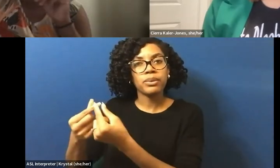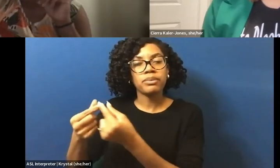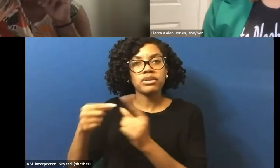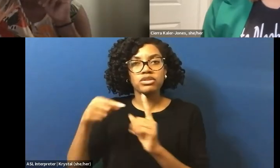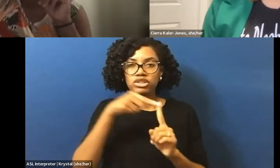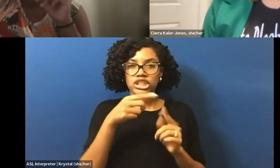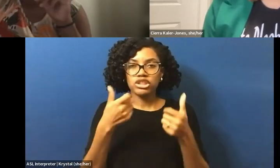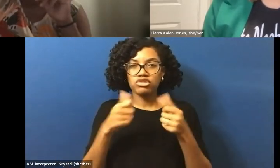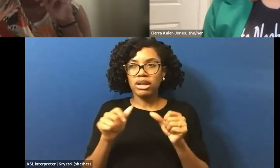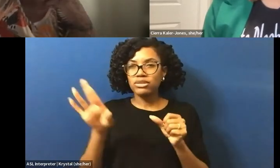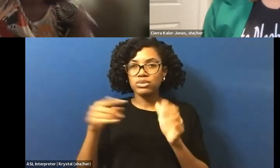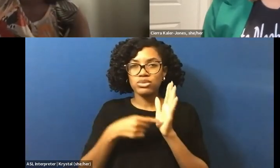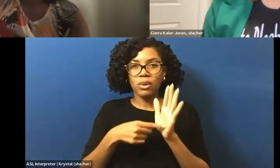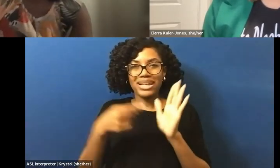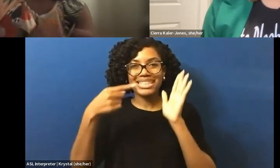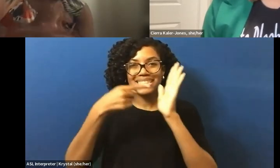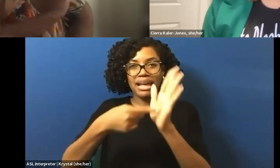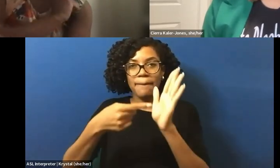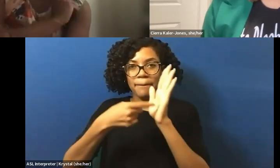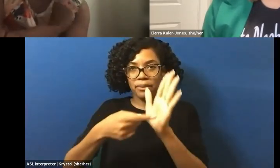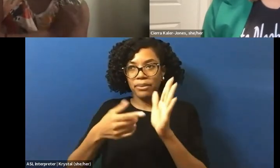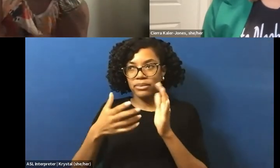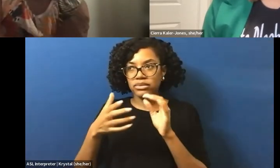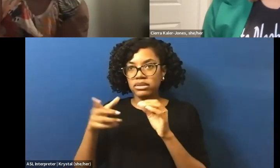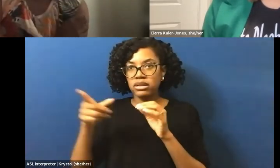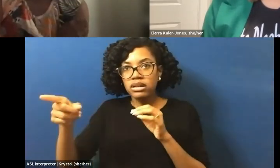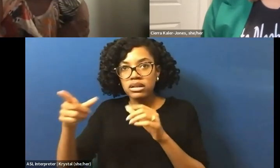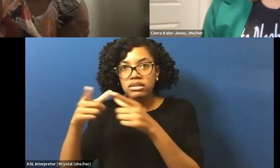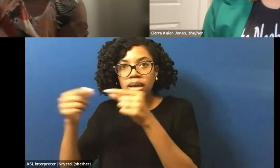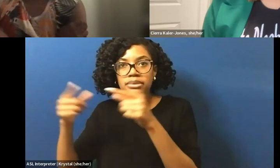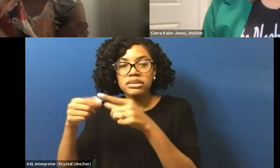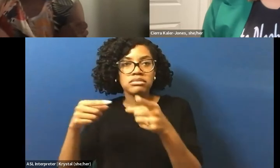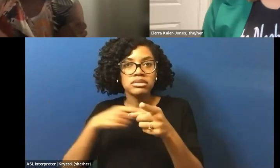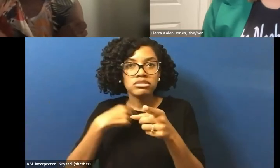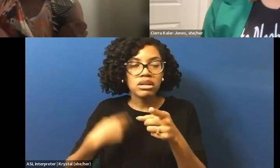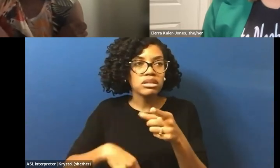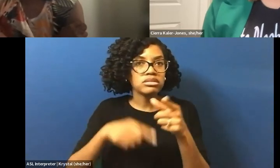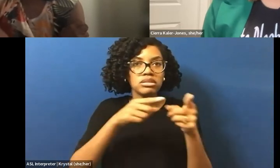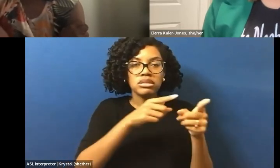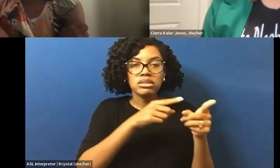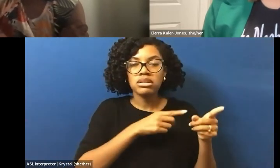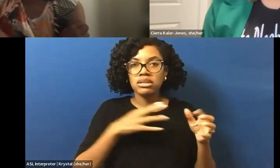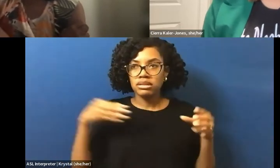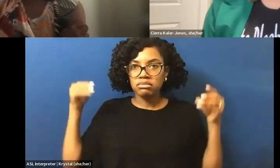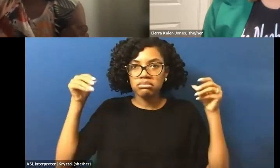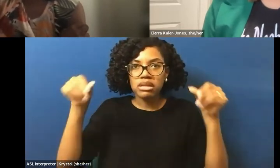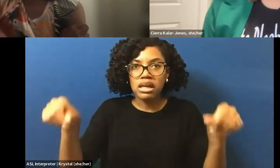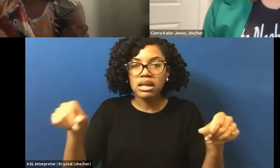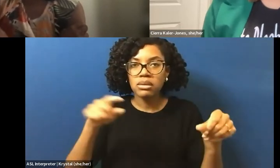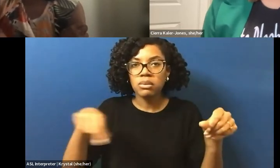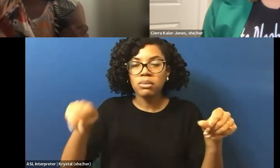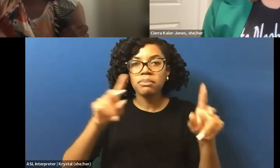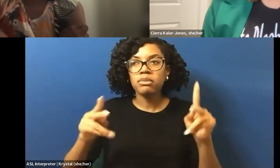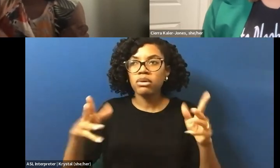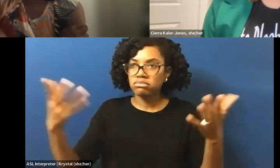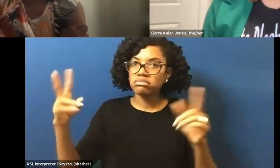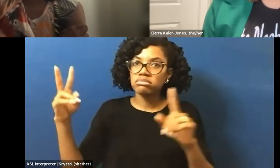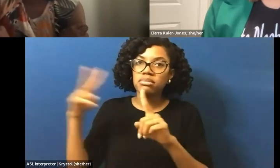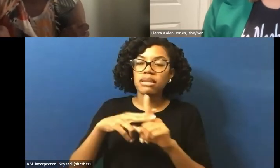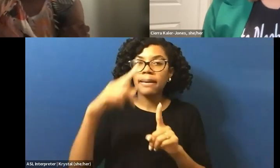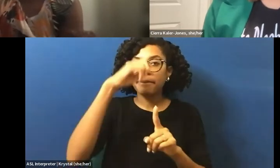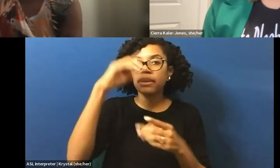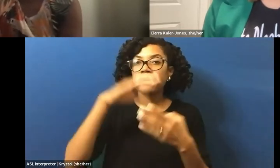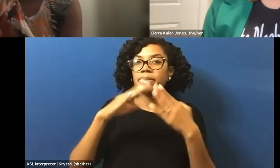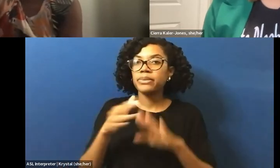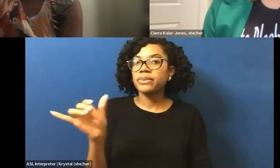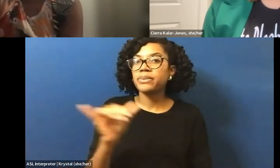So thinking through that with students would be helpful, and what reparations might look like in their communities as well, or if